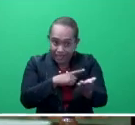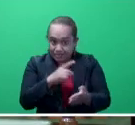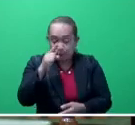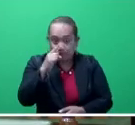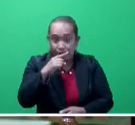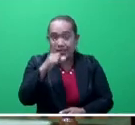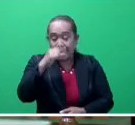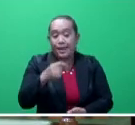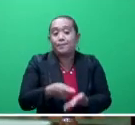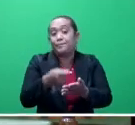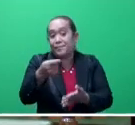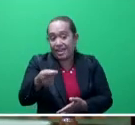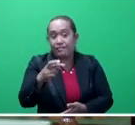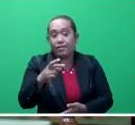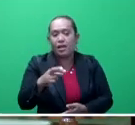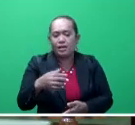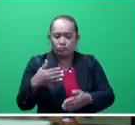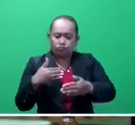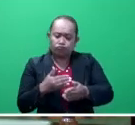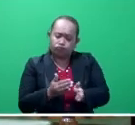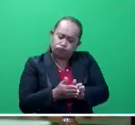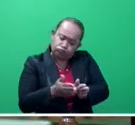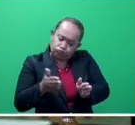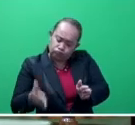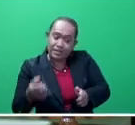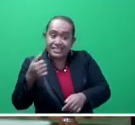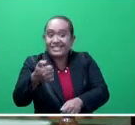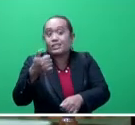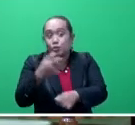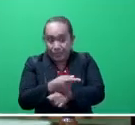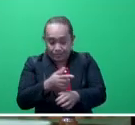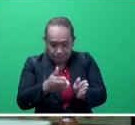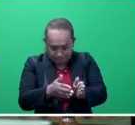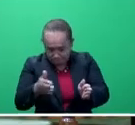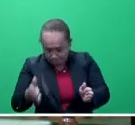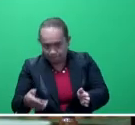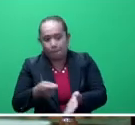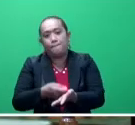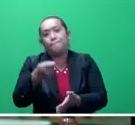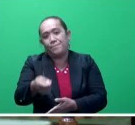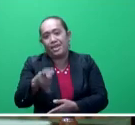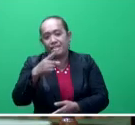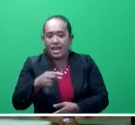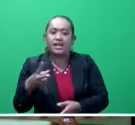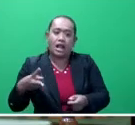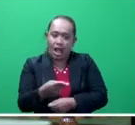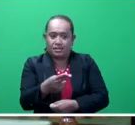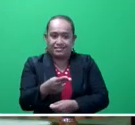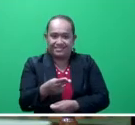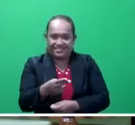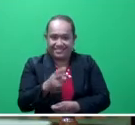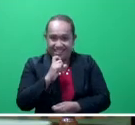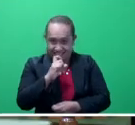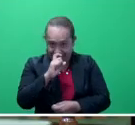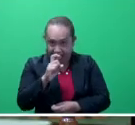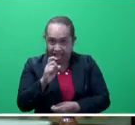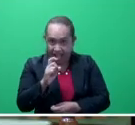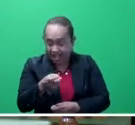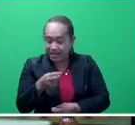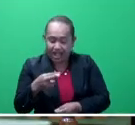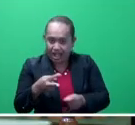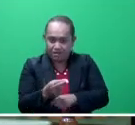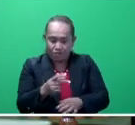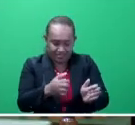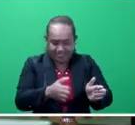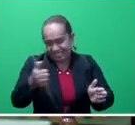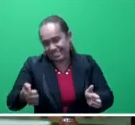without disconnection. Non-subsidized domestic customers will get 4 weeks for the bill payment. This extended bill payment